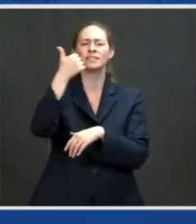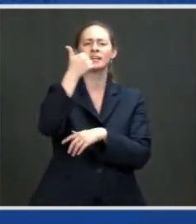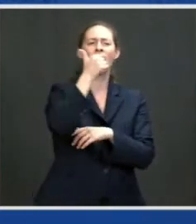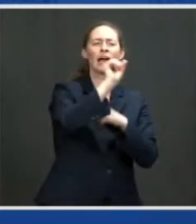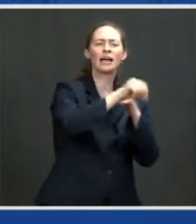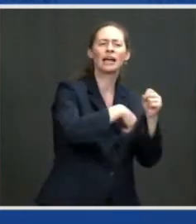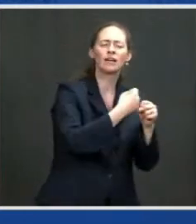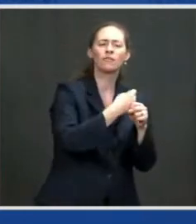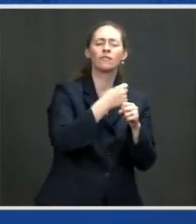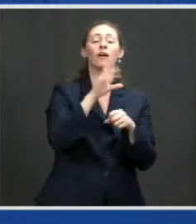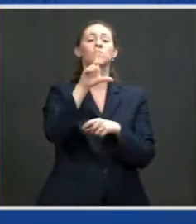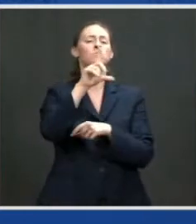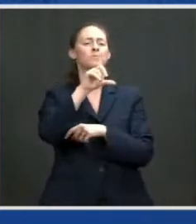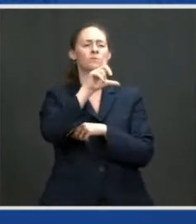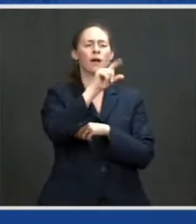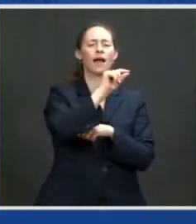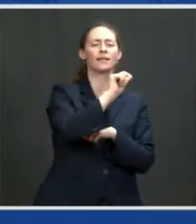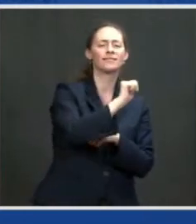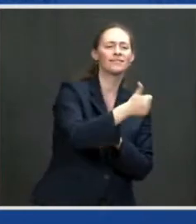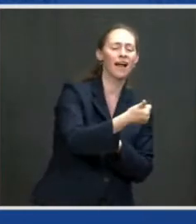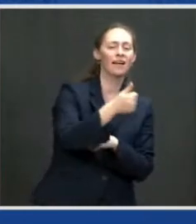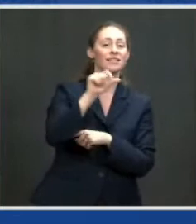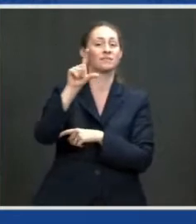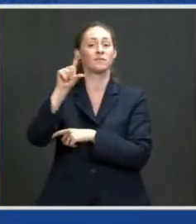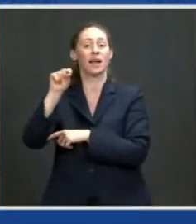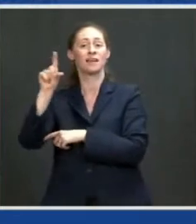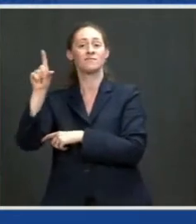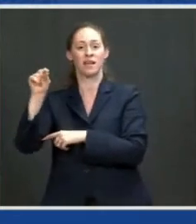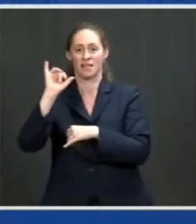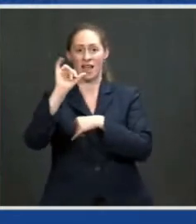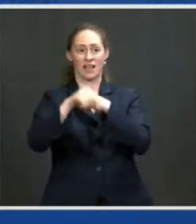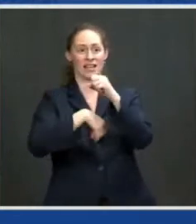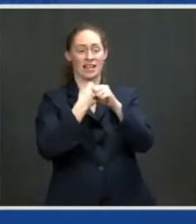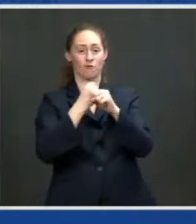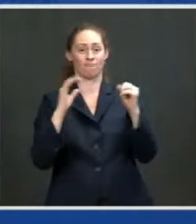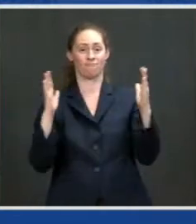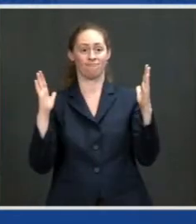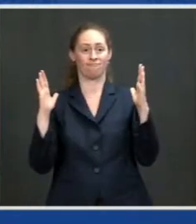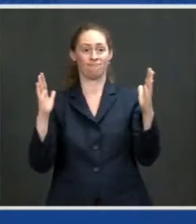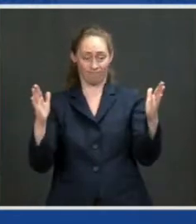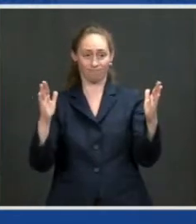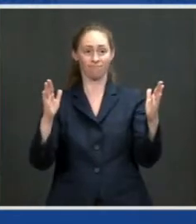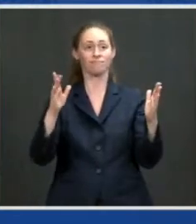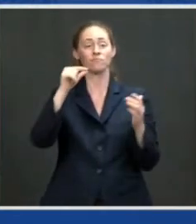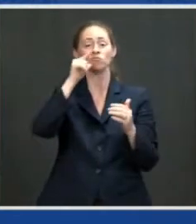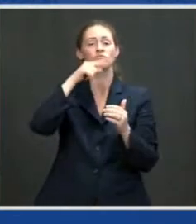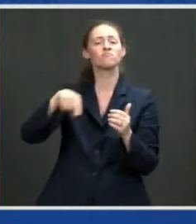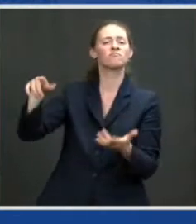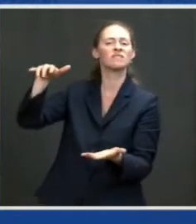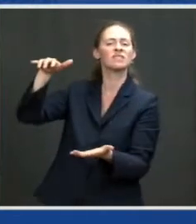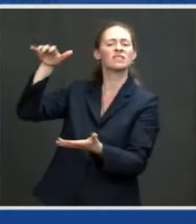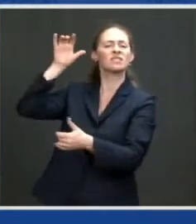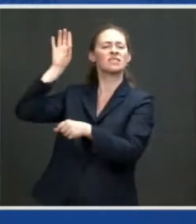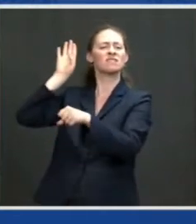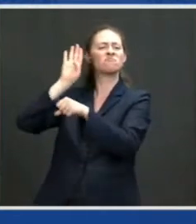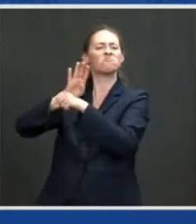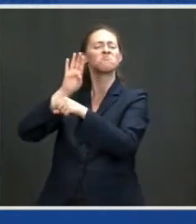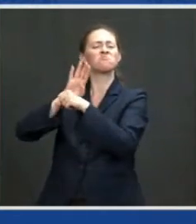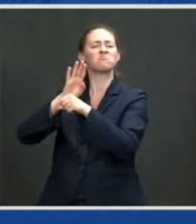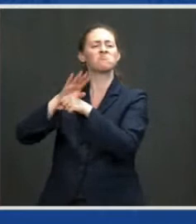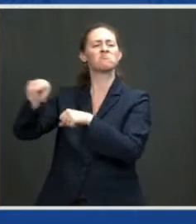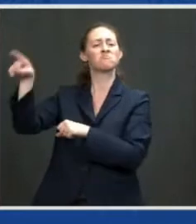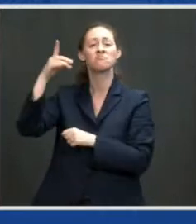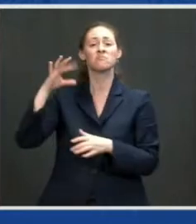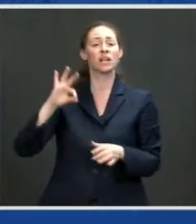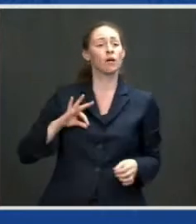they made over $1 trillion. I think that's good. You know what they did with $1 trillion? They went out and they